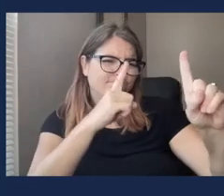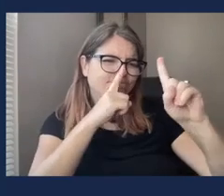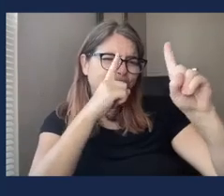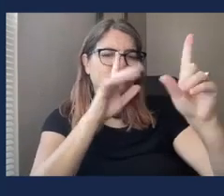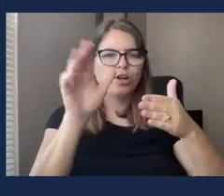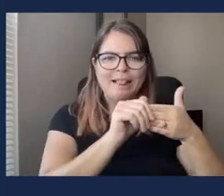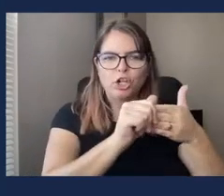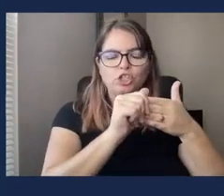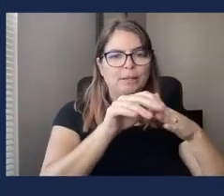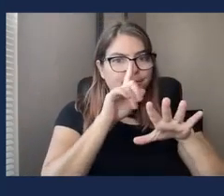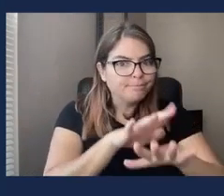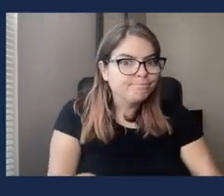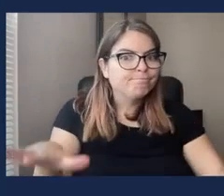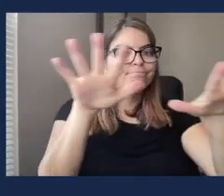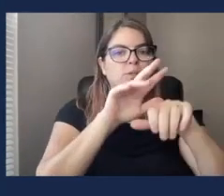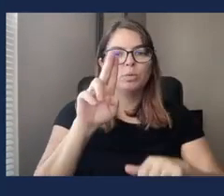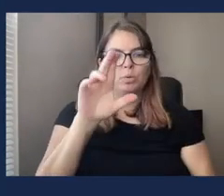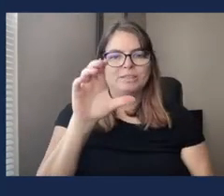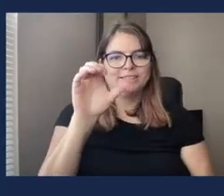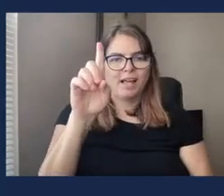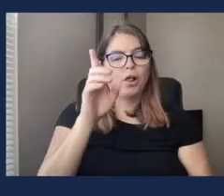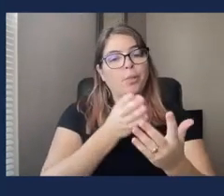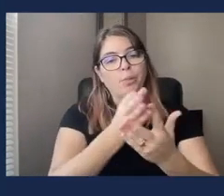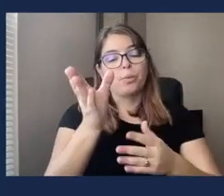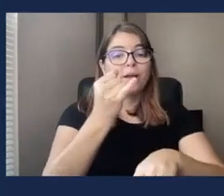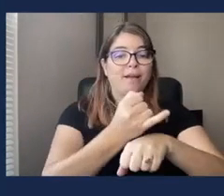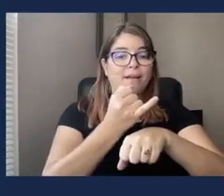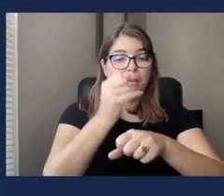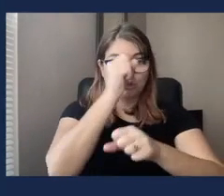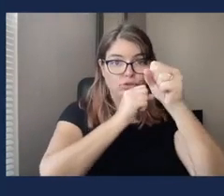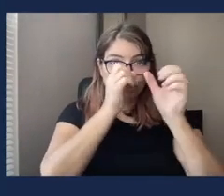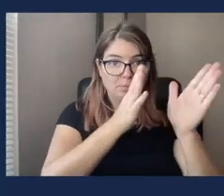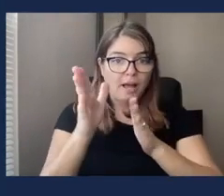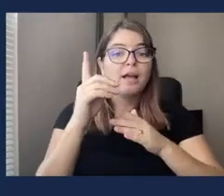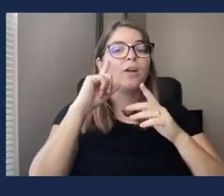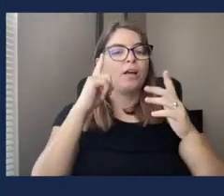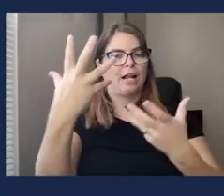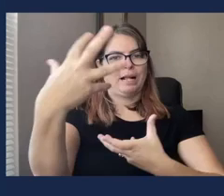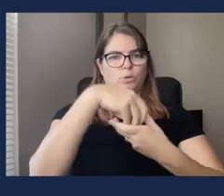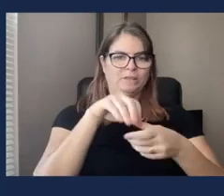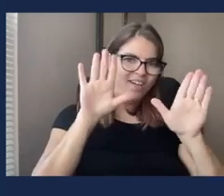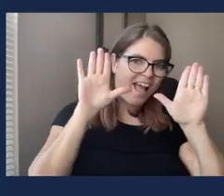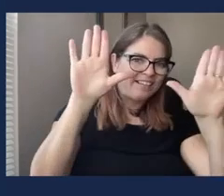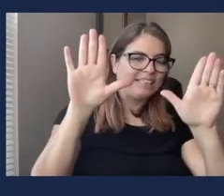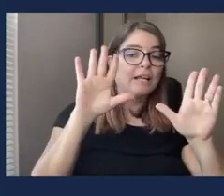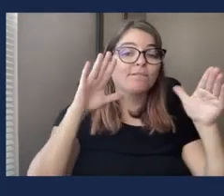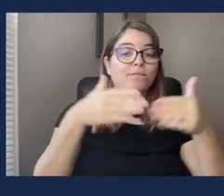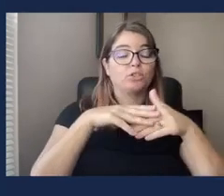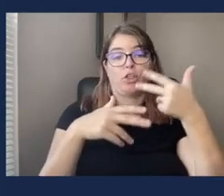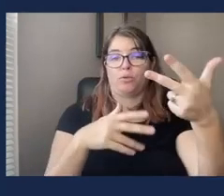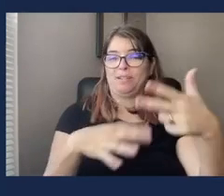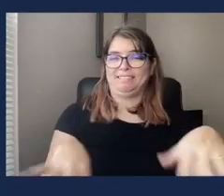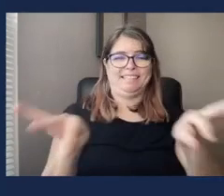across UC San Diego through the campus-wide strategic plan for inclusive excellence, focused on three key